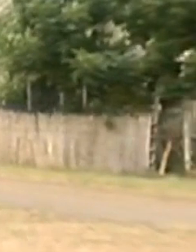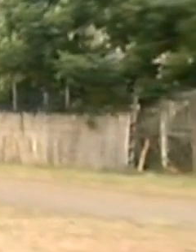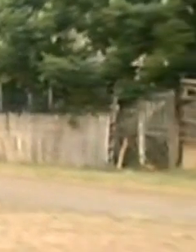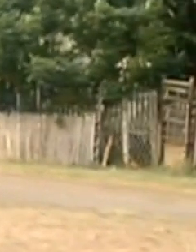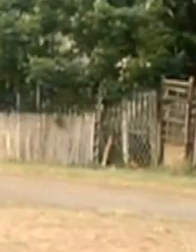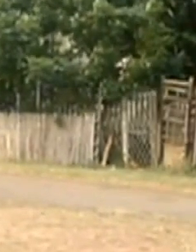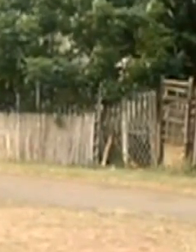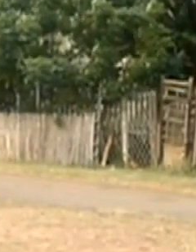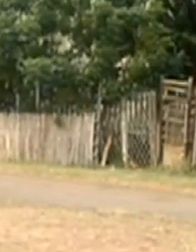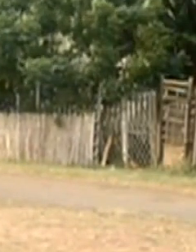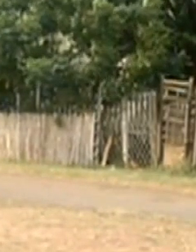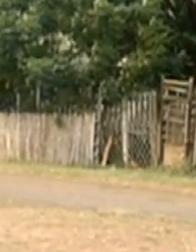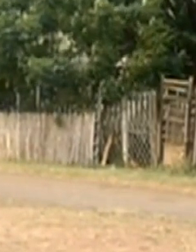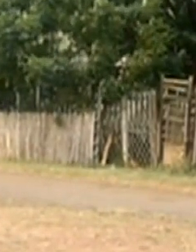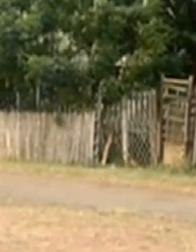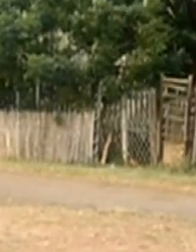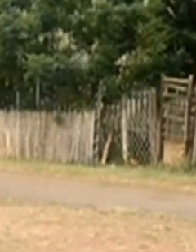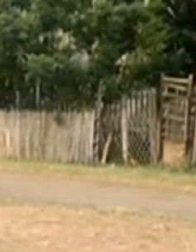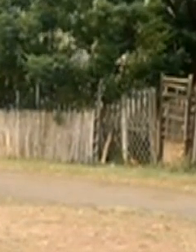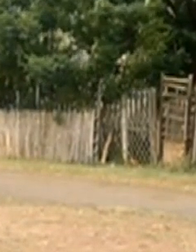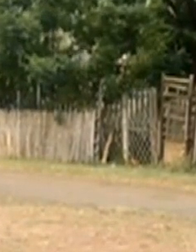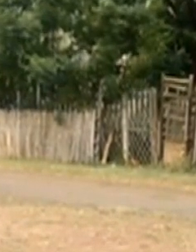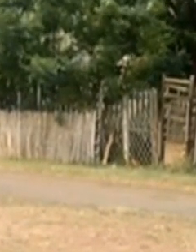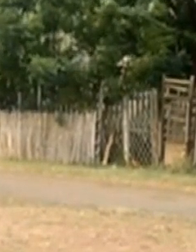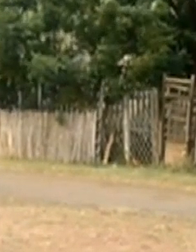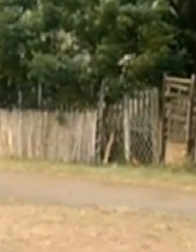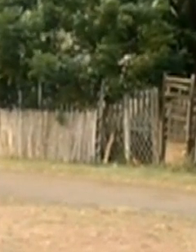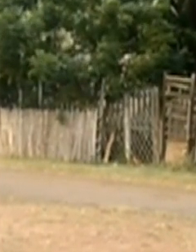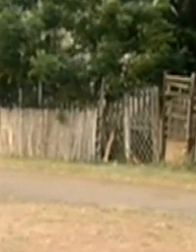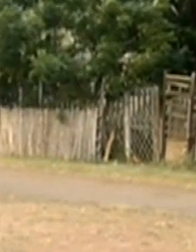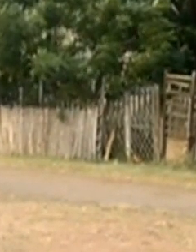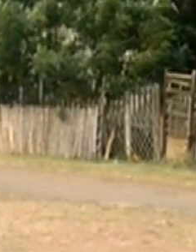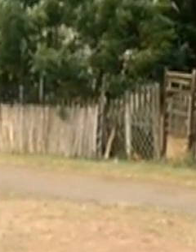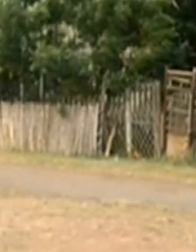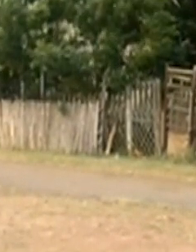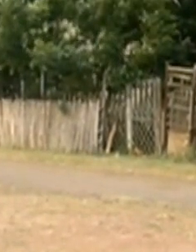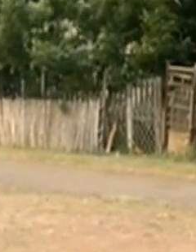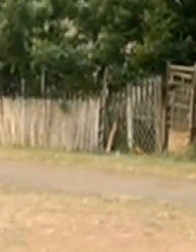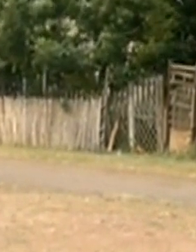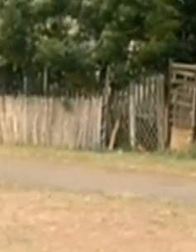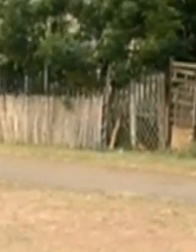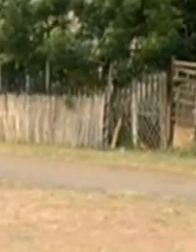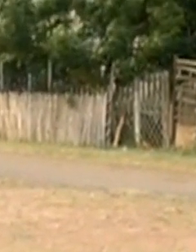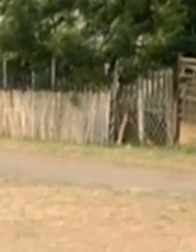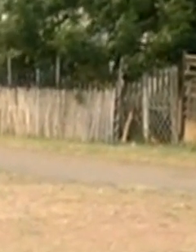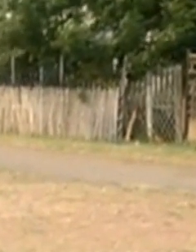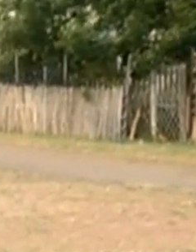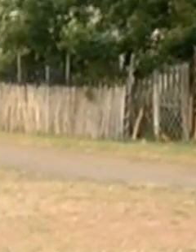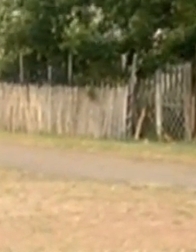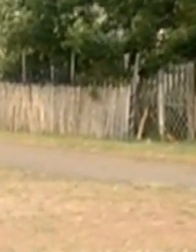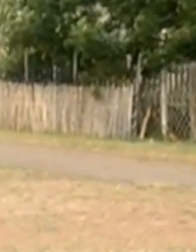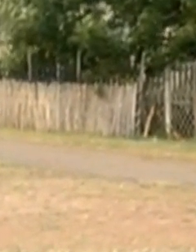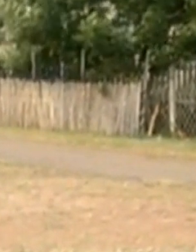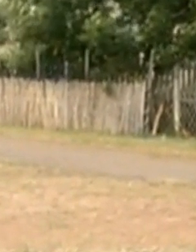which is basically a palace where the king used to basically conduct his business in terms of, a